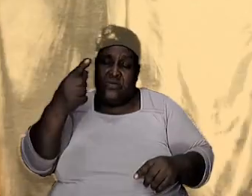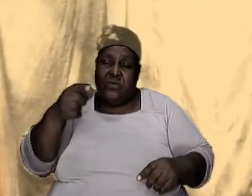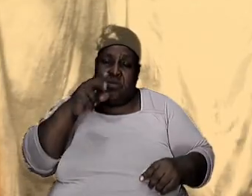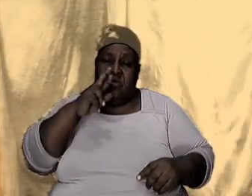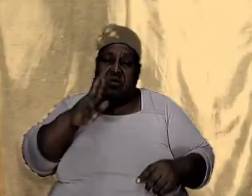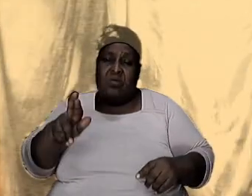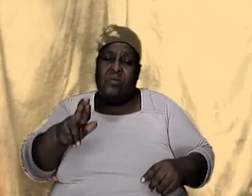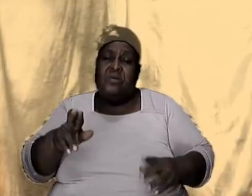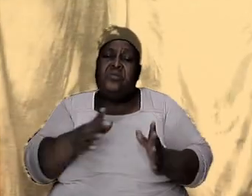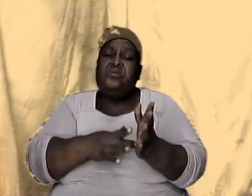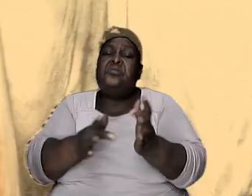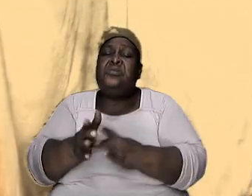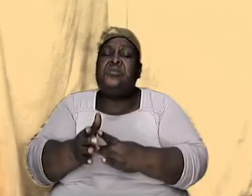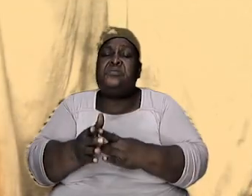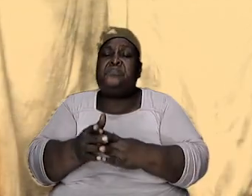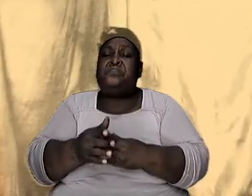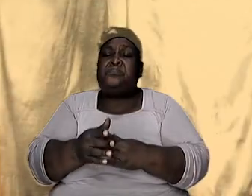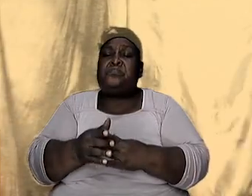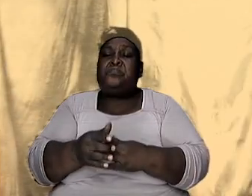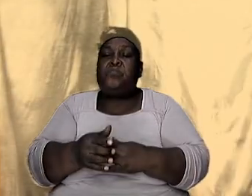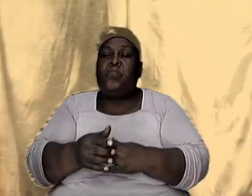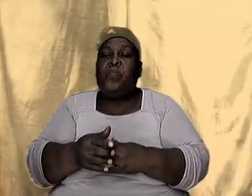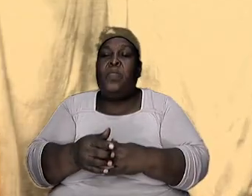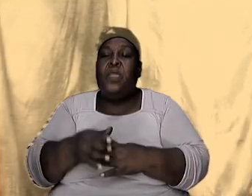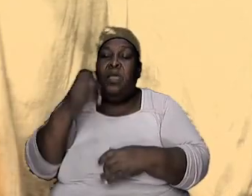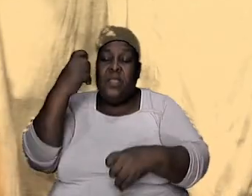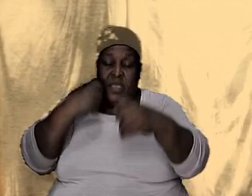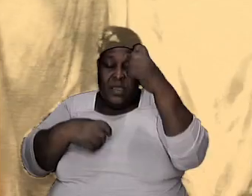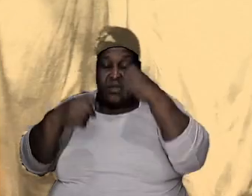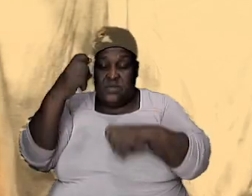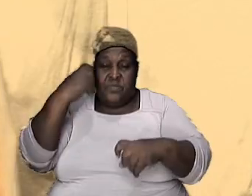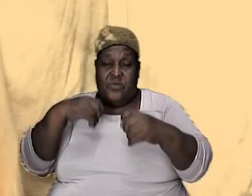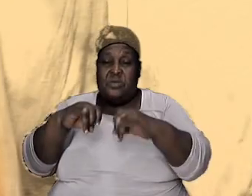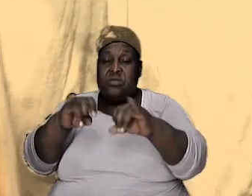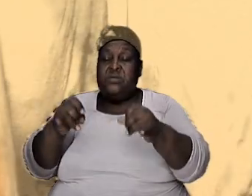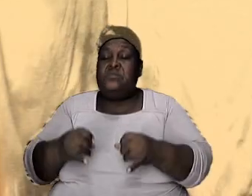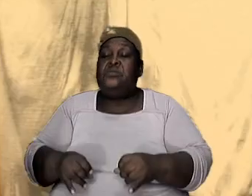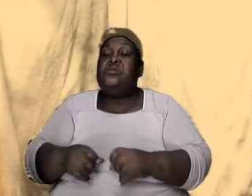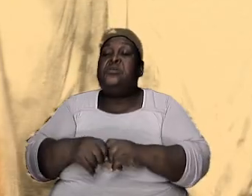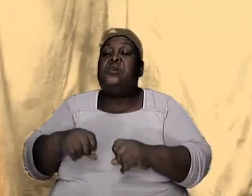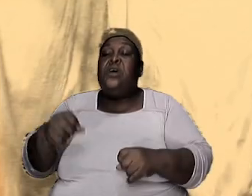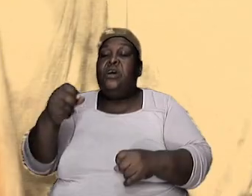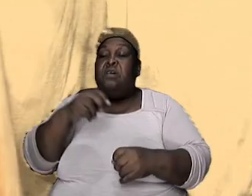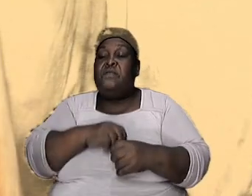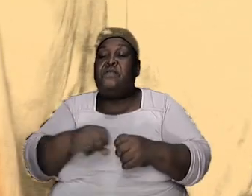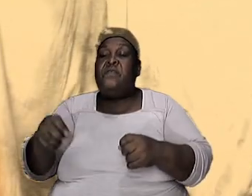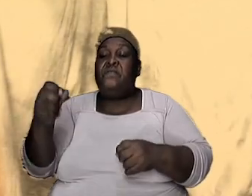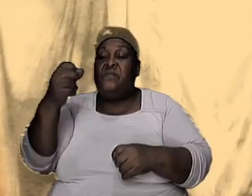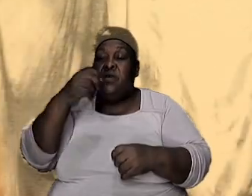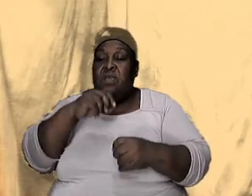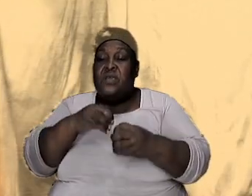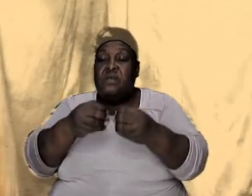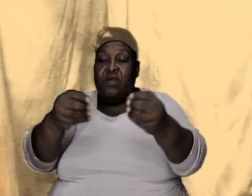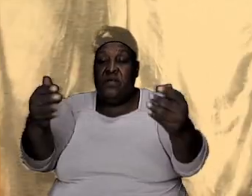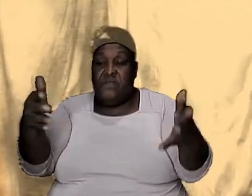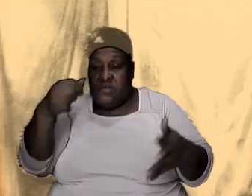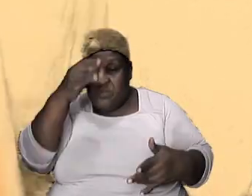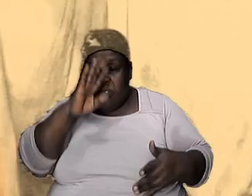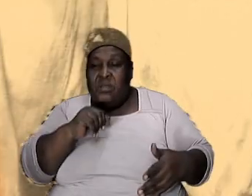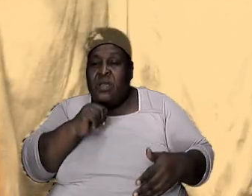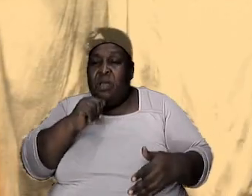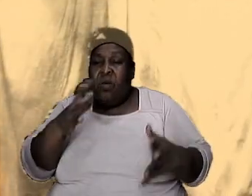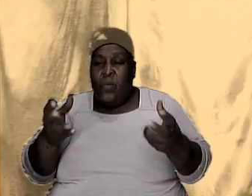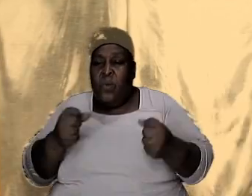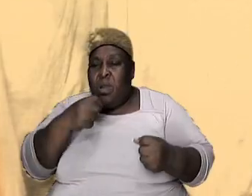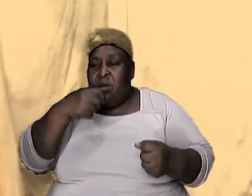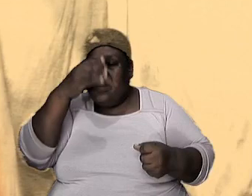himself. Amen. The express image of the invisible God. In a similar way, we want God not just